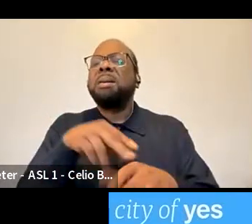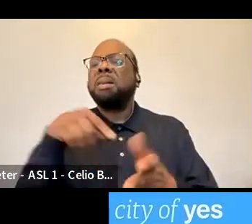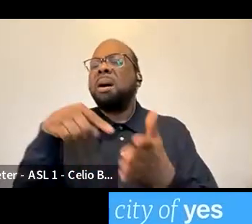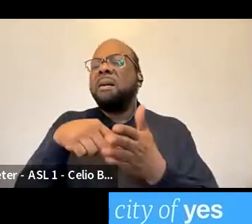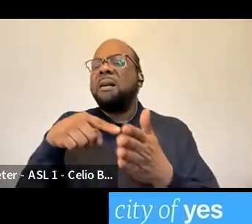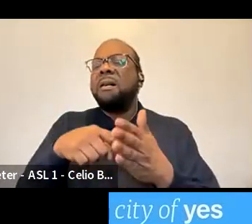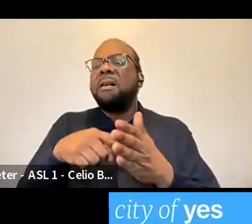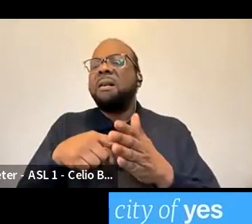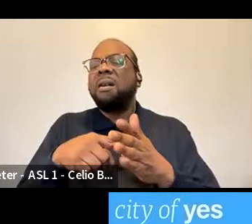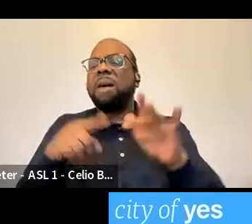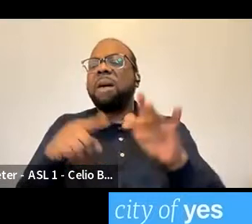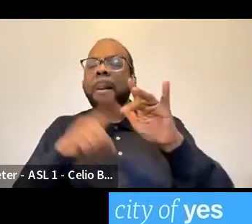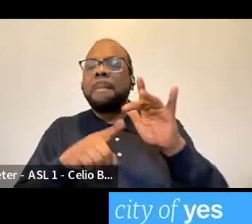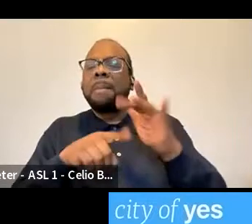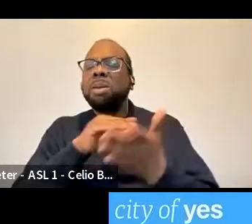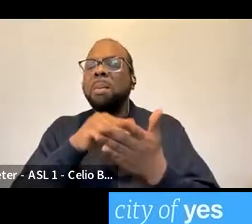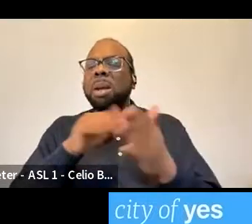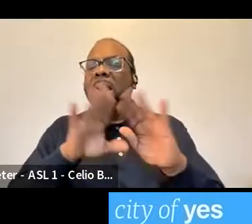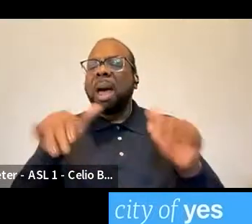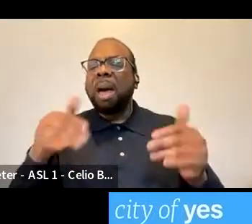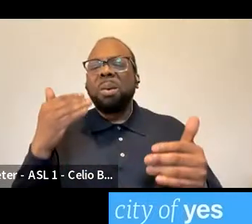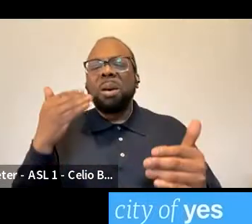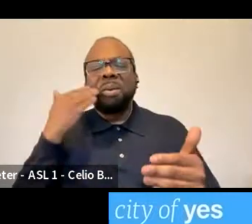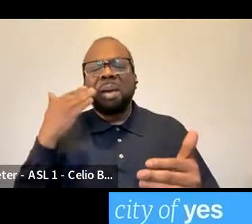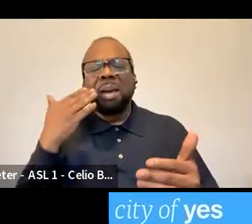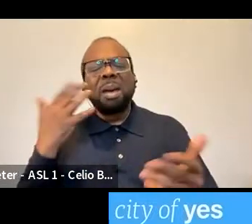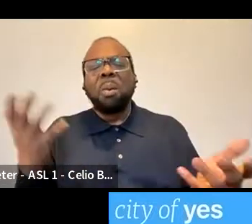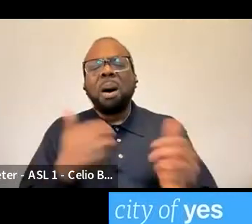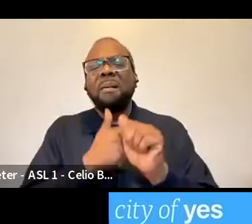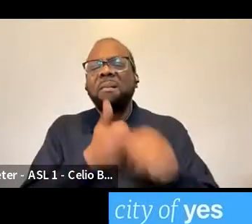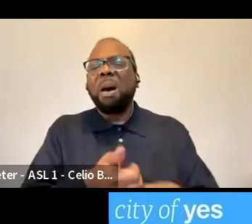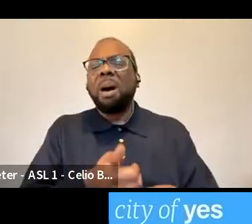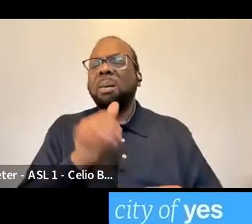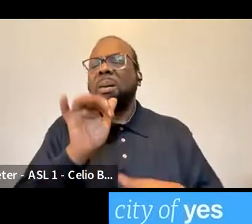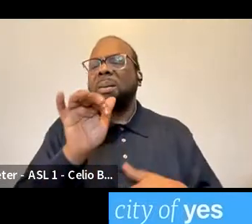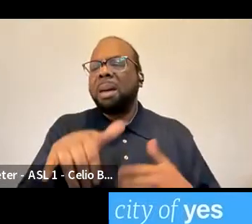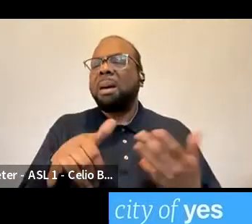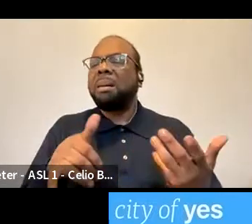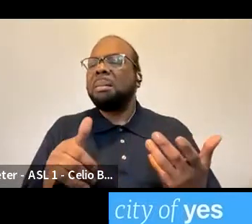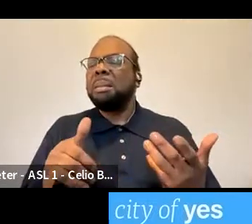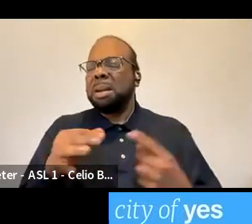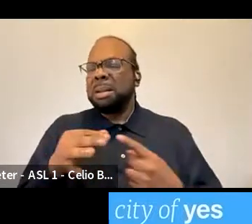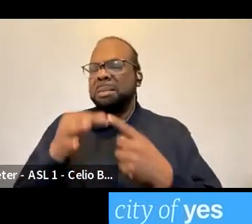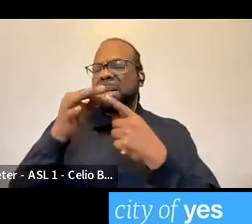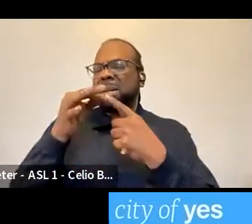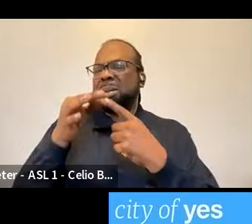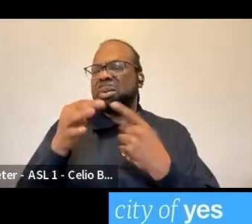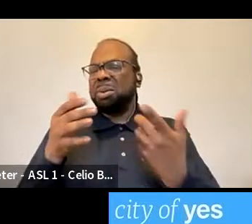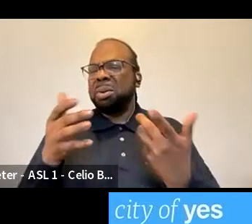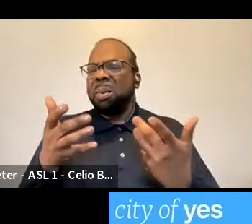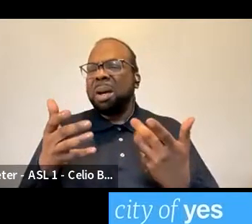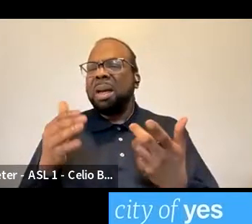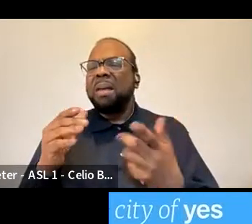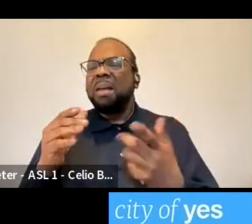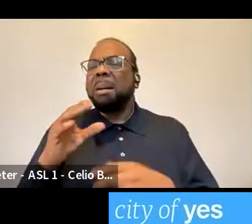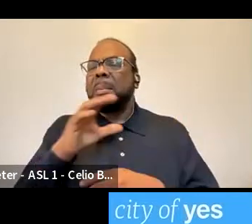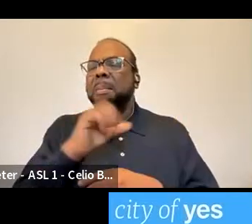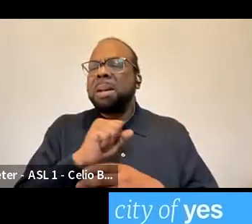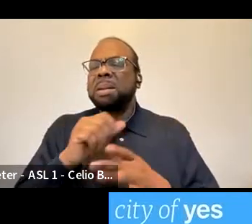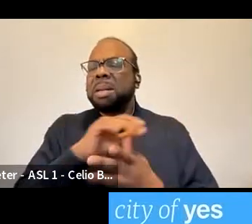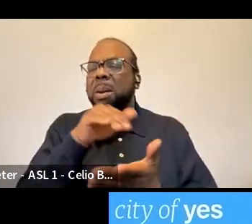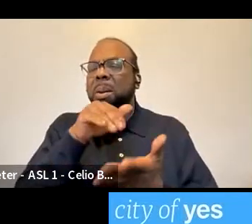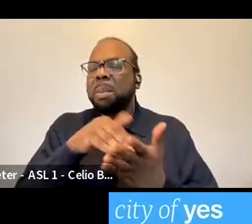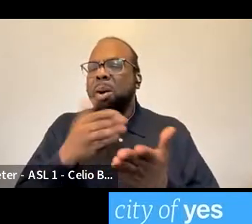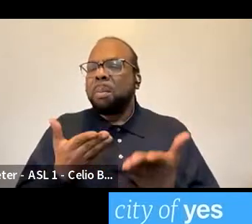talking about the successors to things like that. You know, that's why, especially with our low density missing middle proposals, we're really